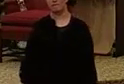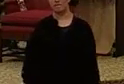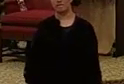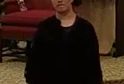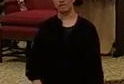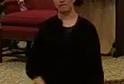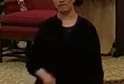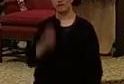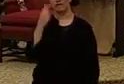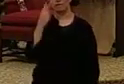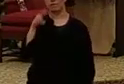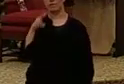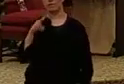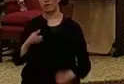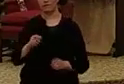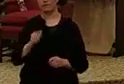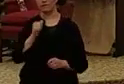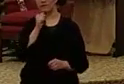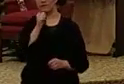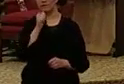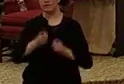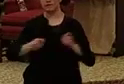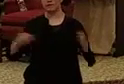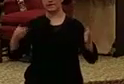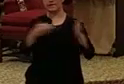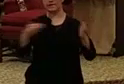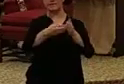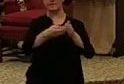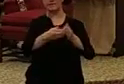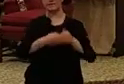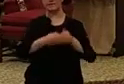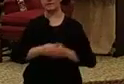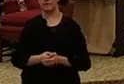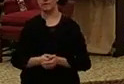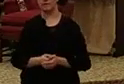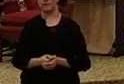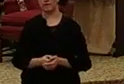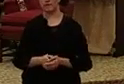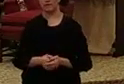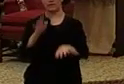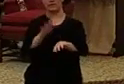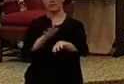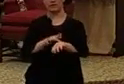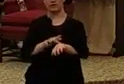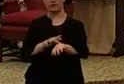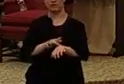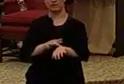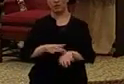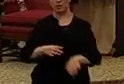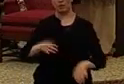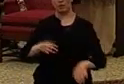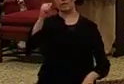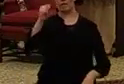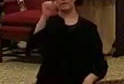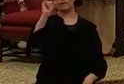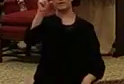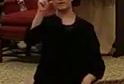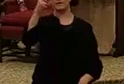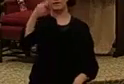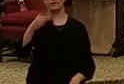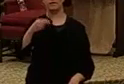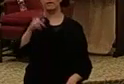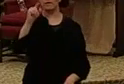And when he saw that he prevailed not against him, he touched the hollow of his thigh, and